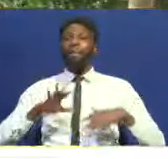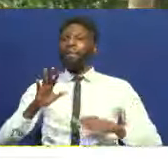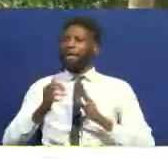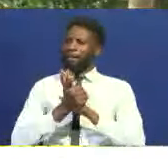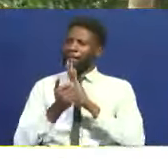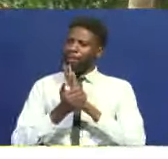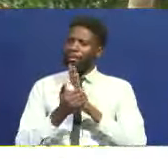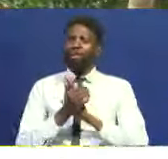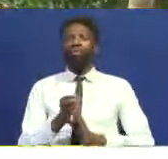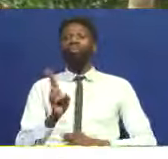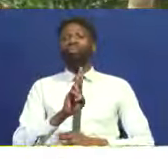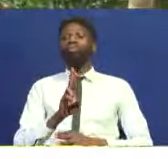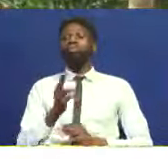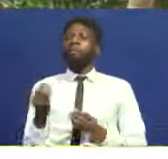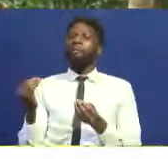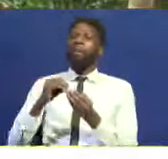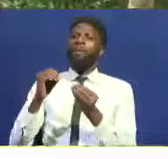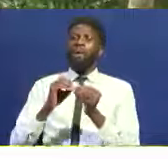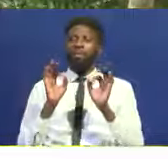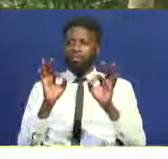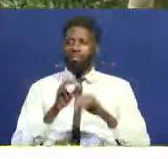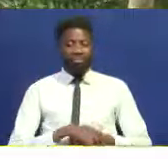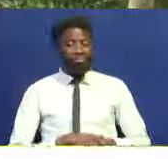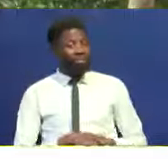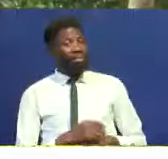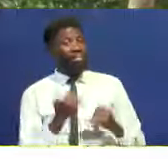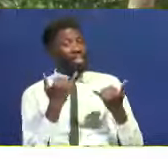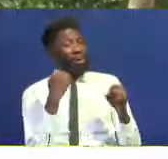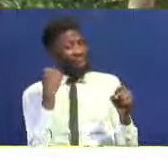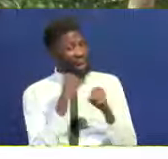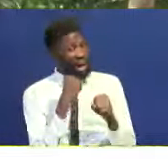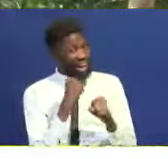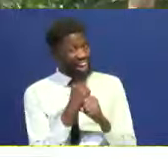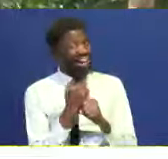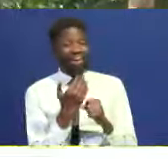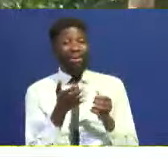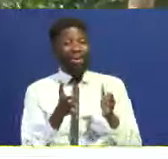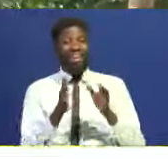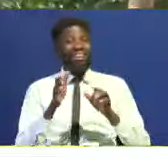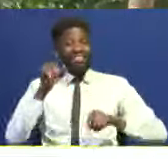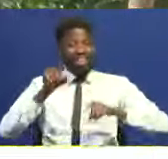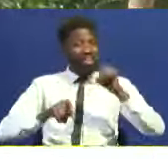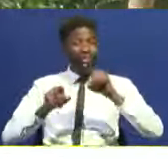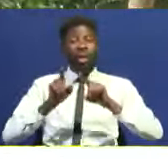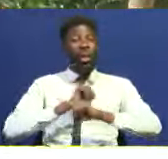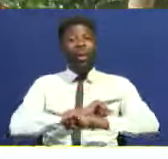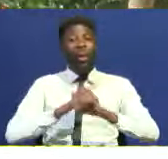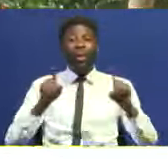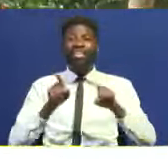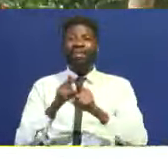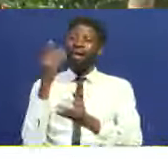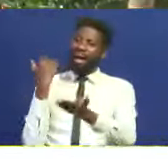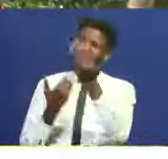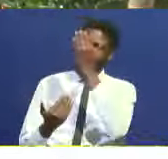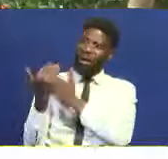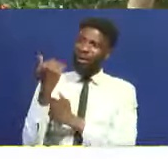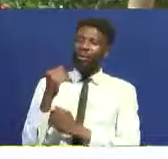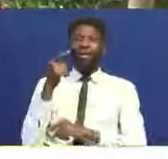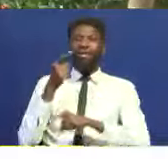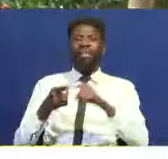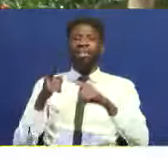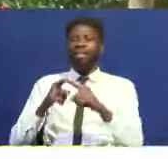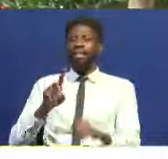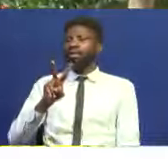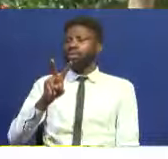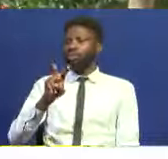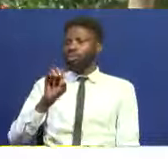we have now at the workplace, the Gen Z and the others, it's not like the generation that we had 20 years ago. And